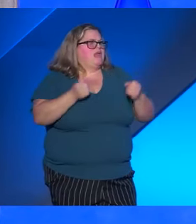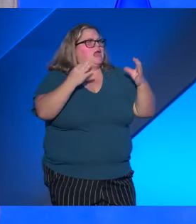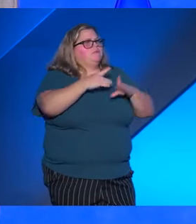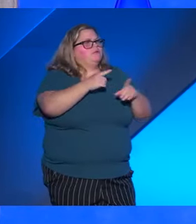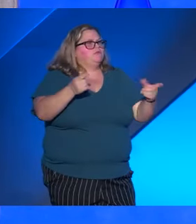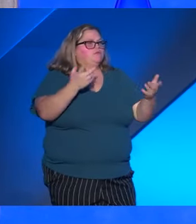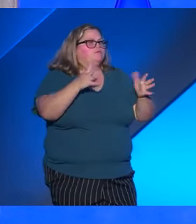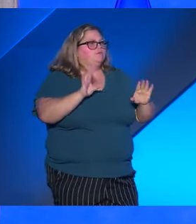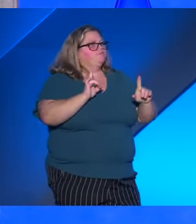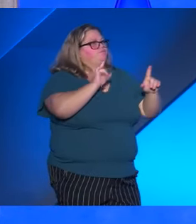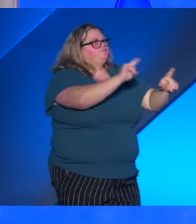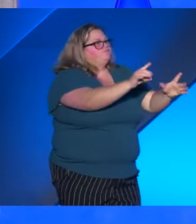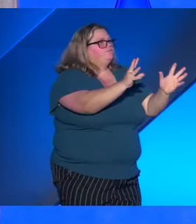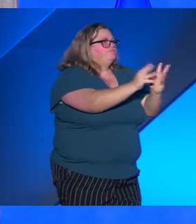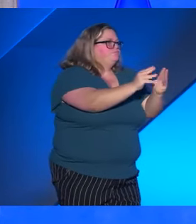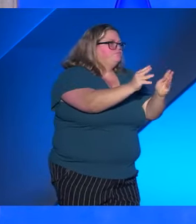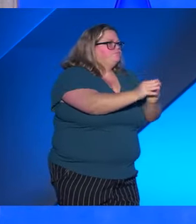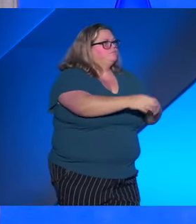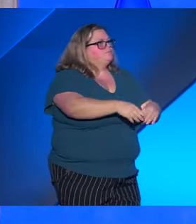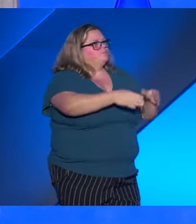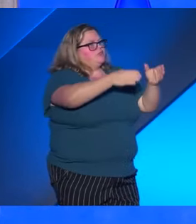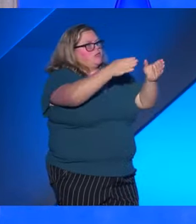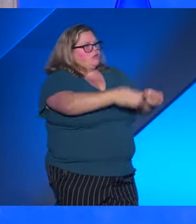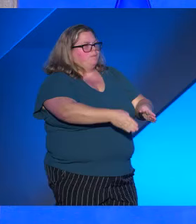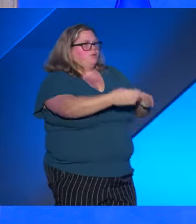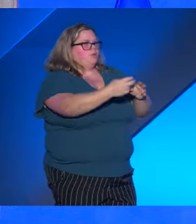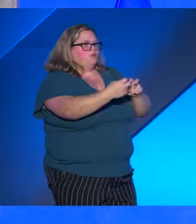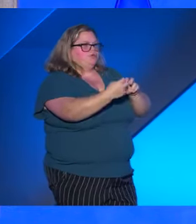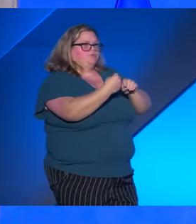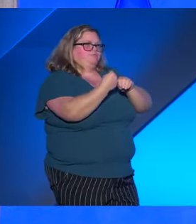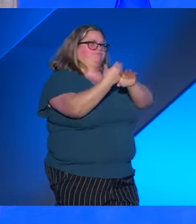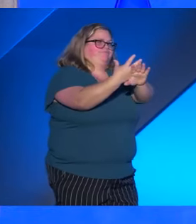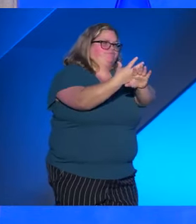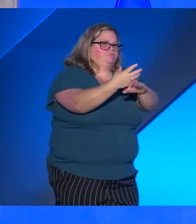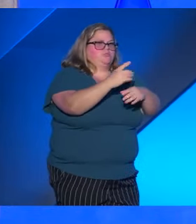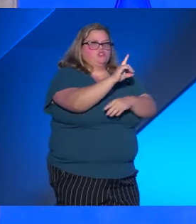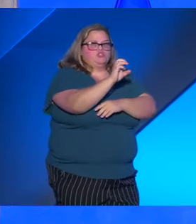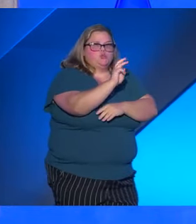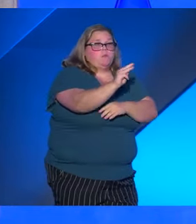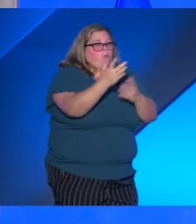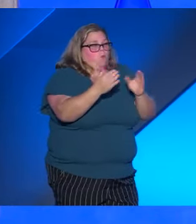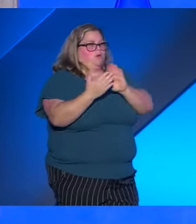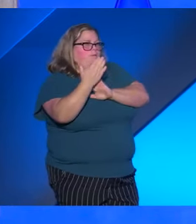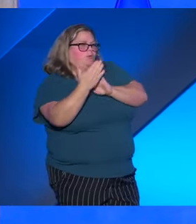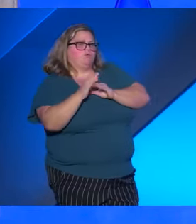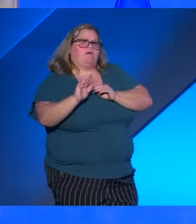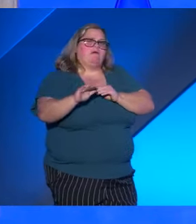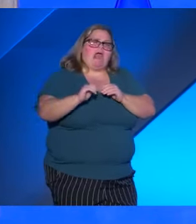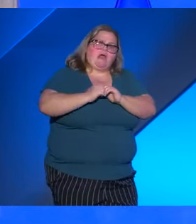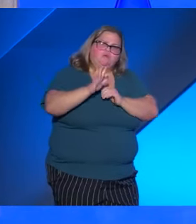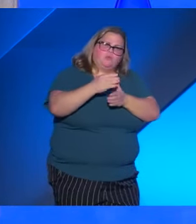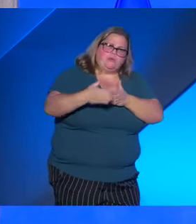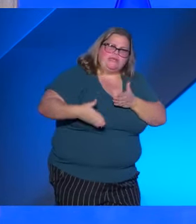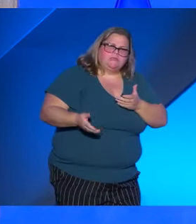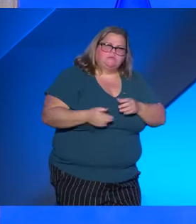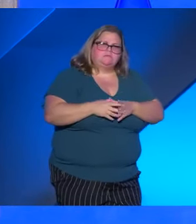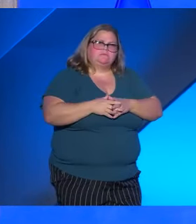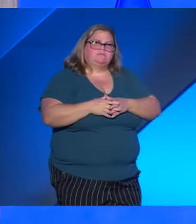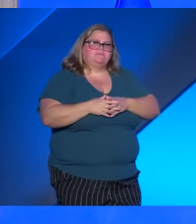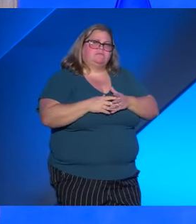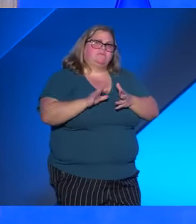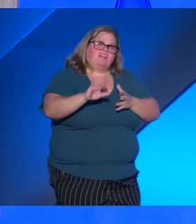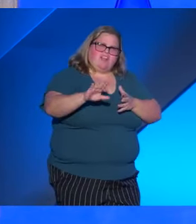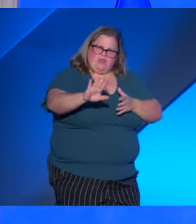to a meeting and the person across the Zoom call or even in person has asked you about your weekend, asked you about your